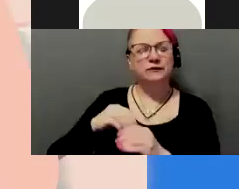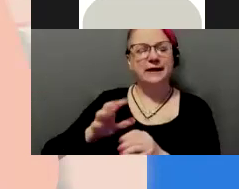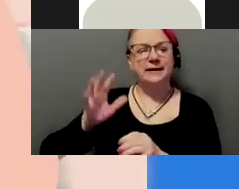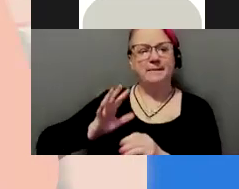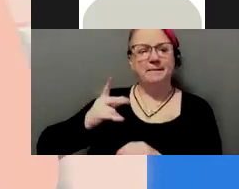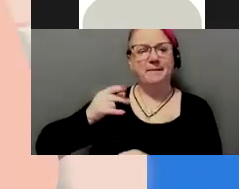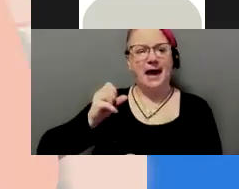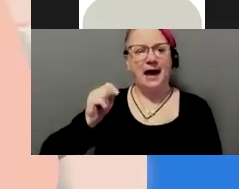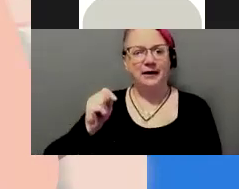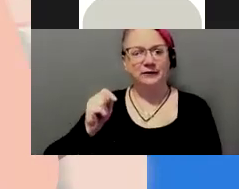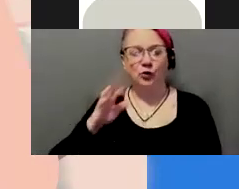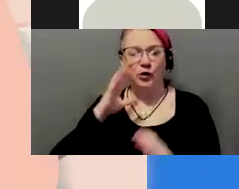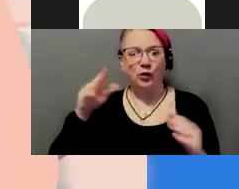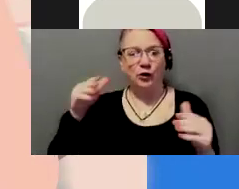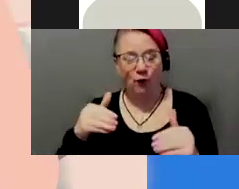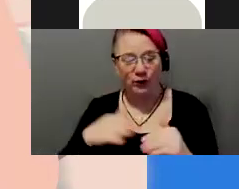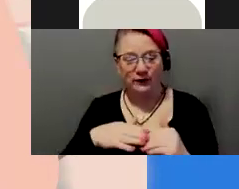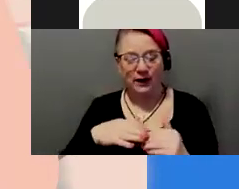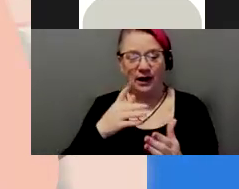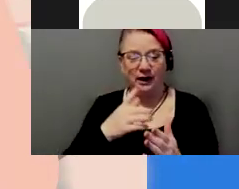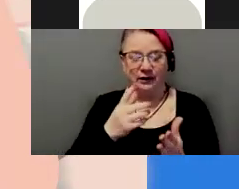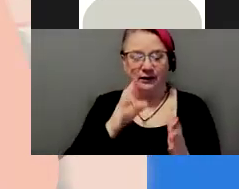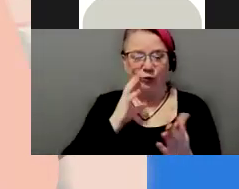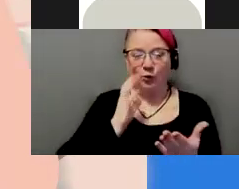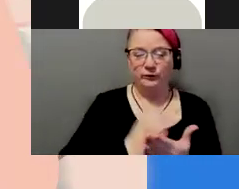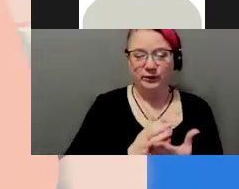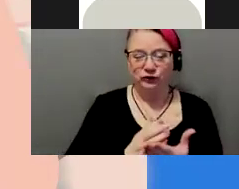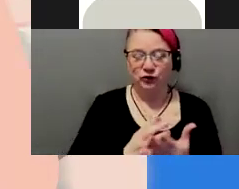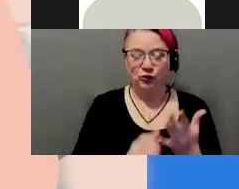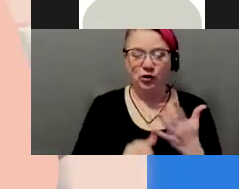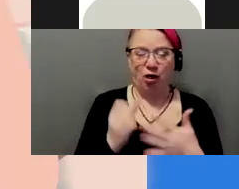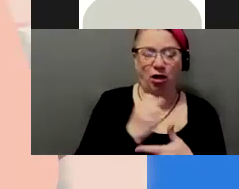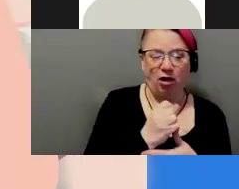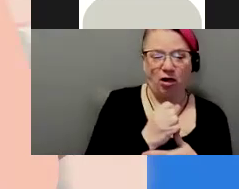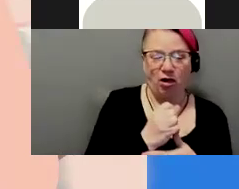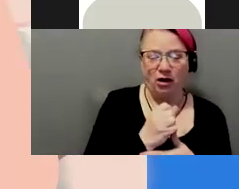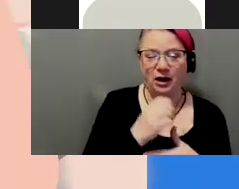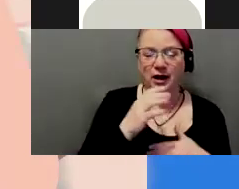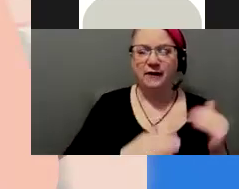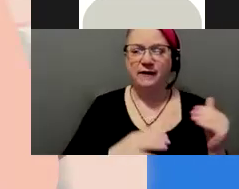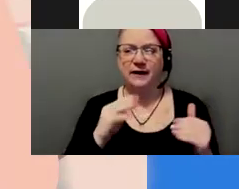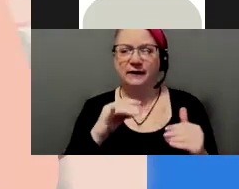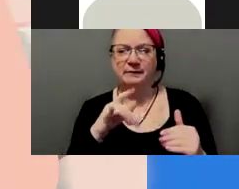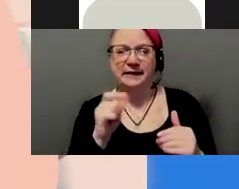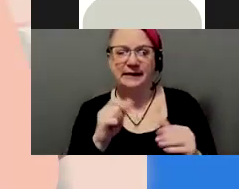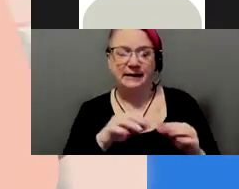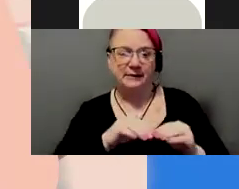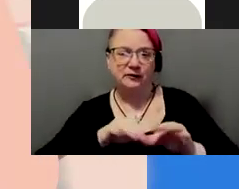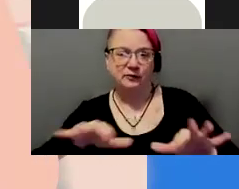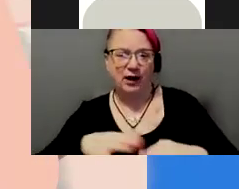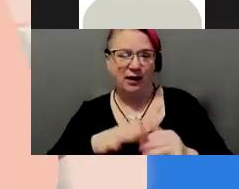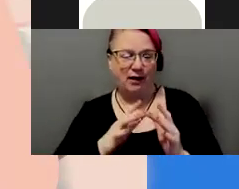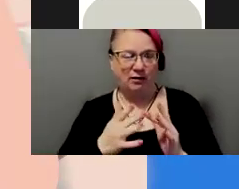violence that was pictured, or treated that as more of a priority than the media being spread online. For